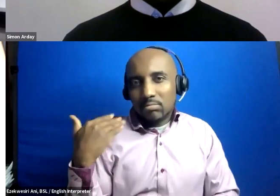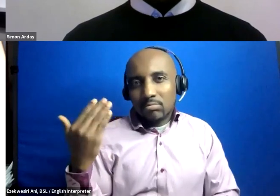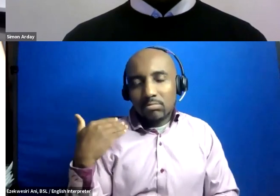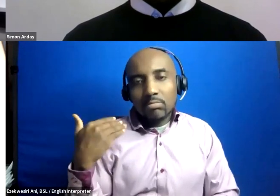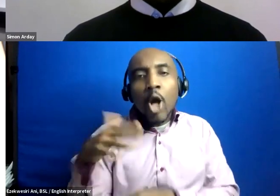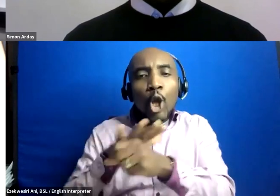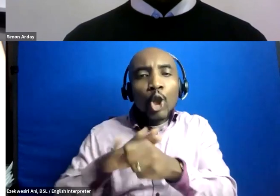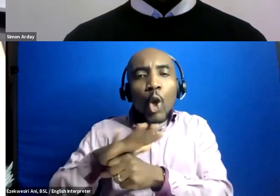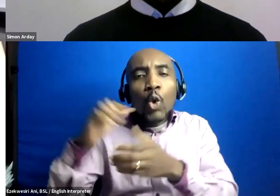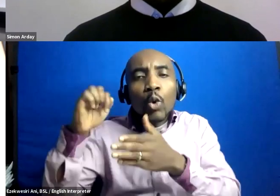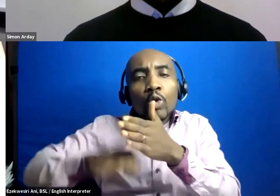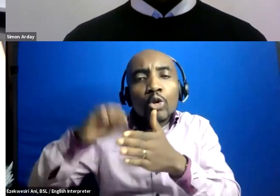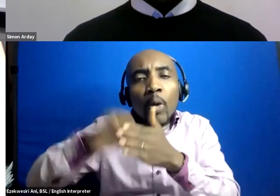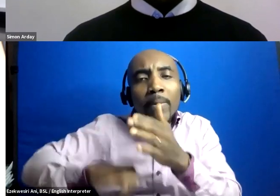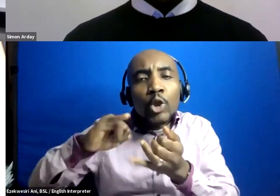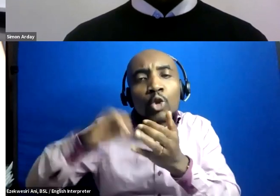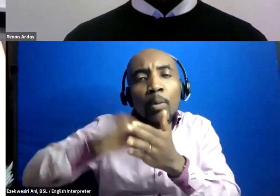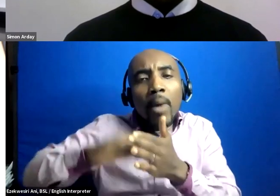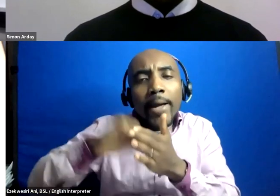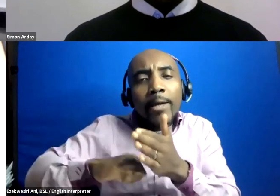local supermarket, and